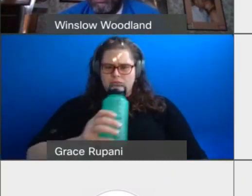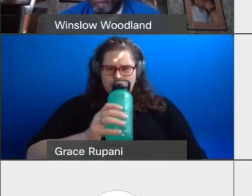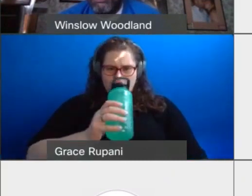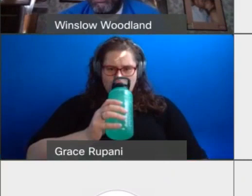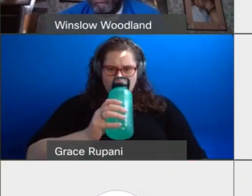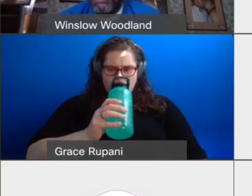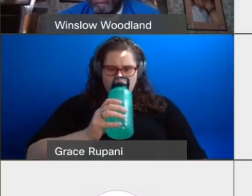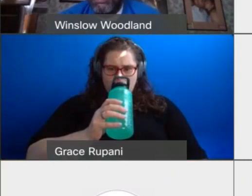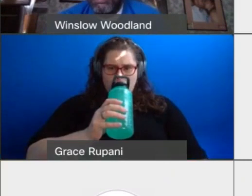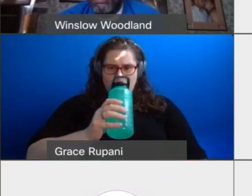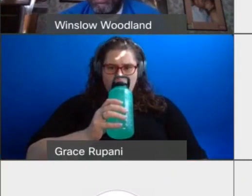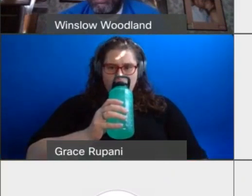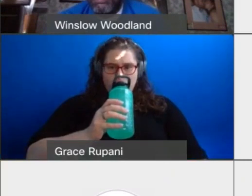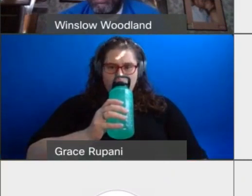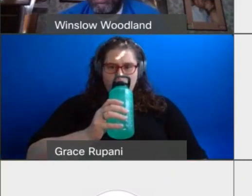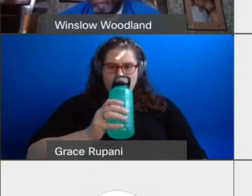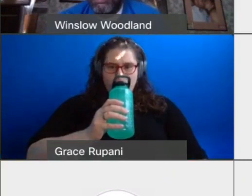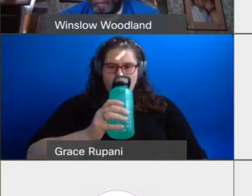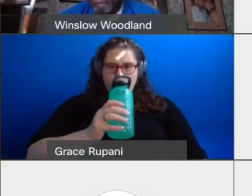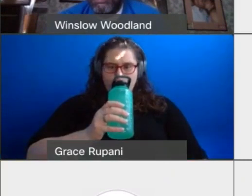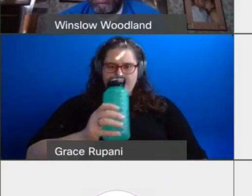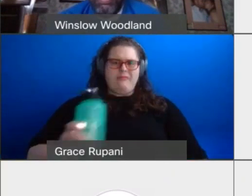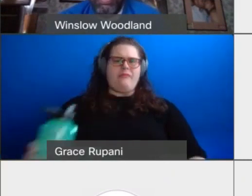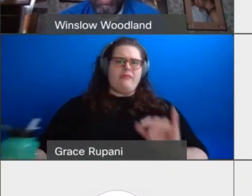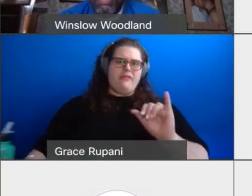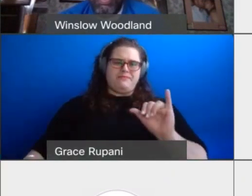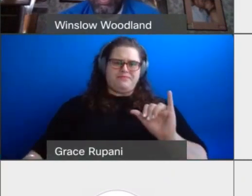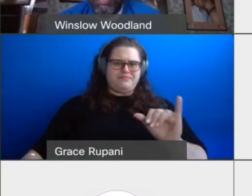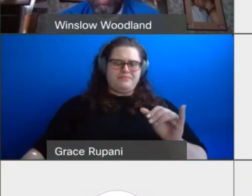There are so many ads on this thing that it's pretty impossible to